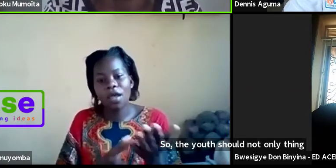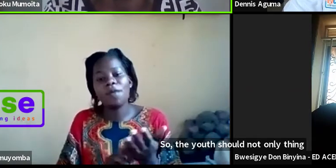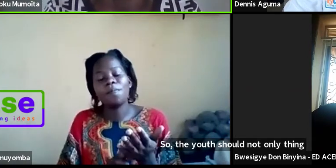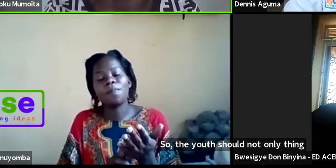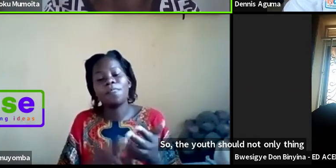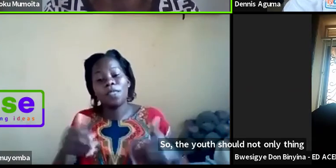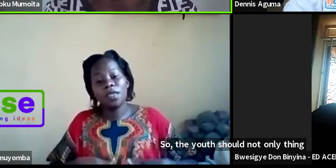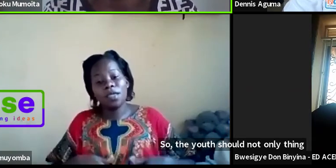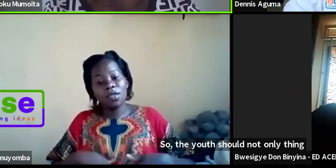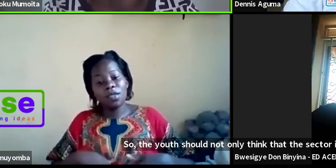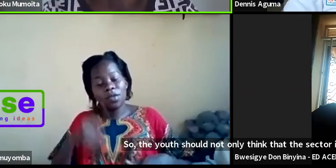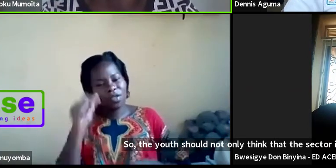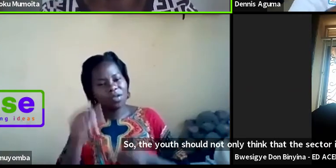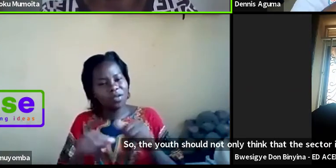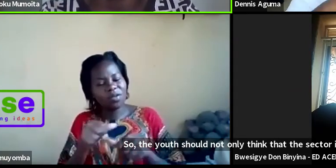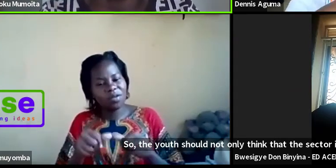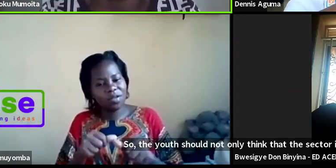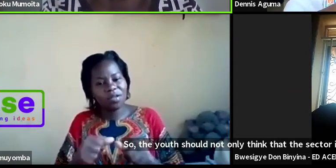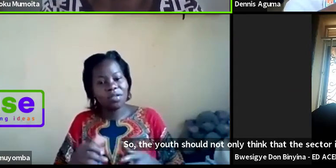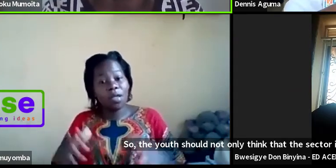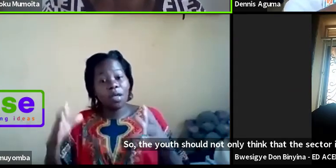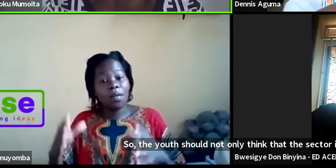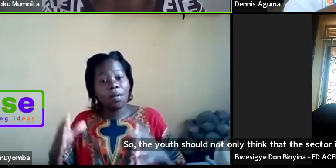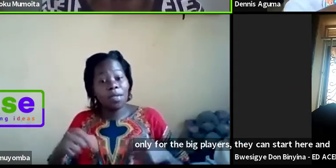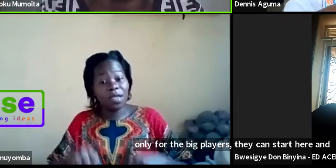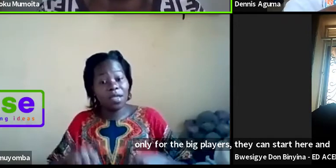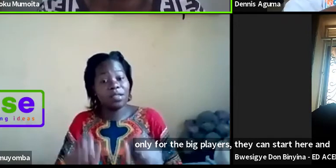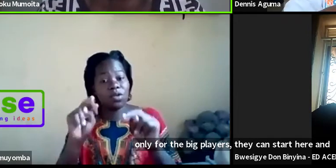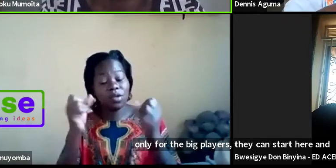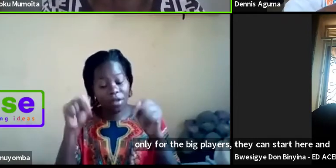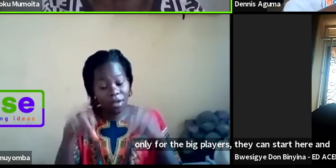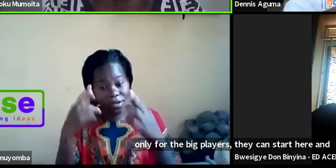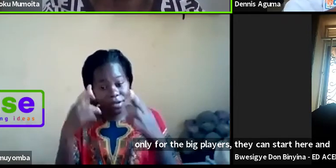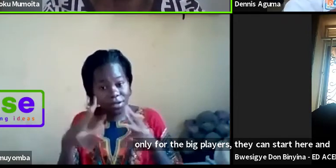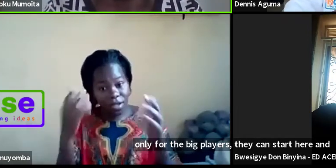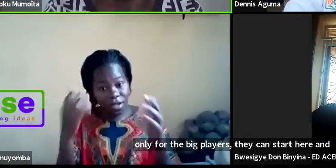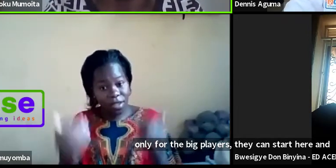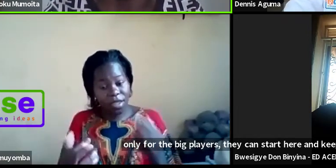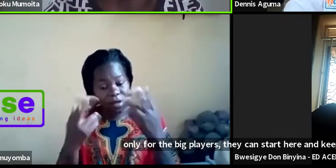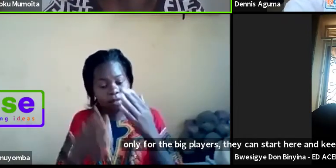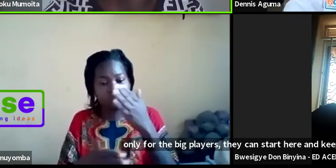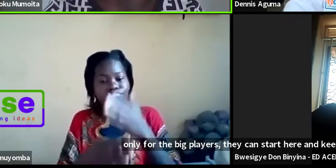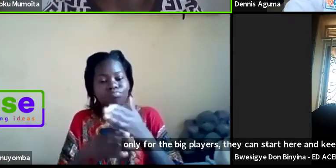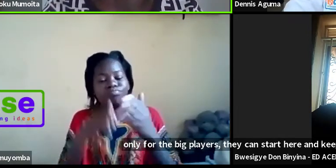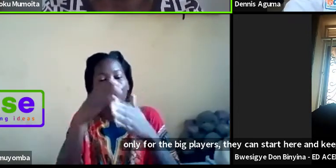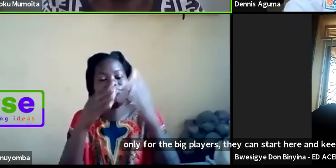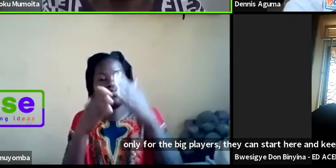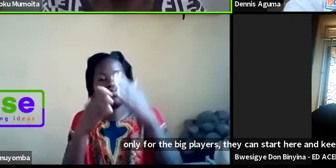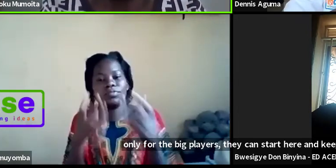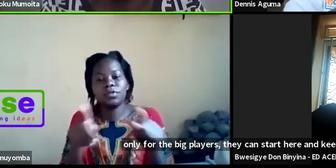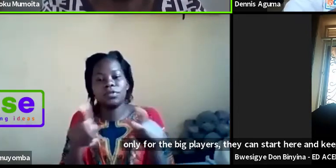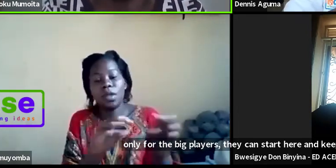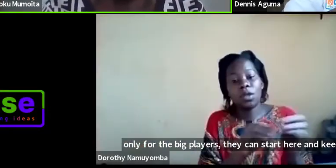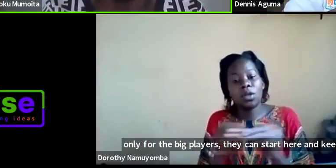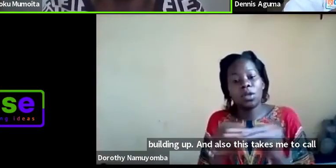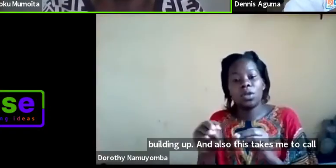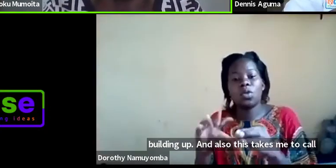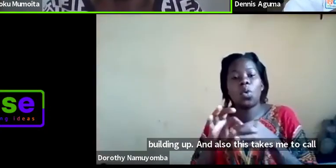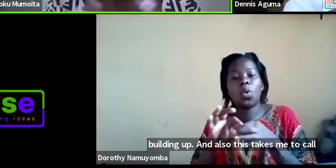is only for the big players. They can start here and keep building up. And also this takes me to collaborations. It's